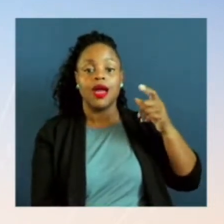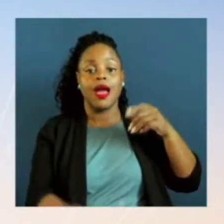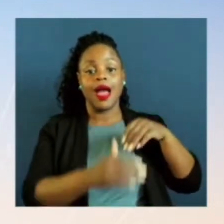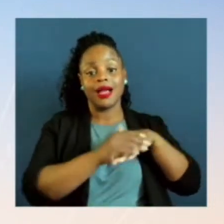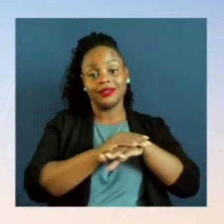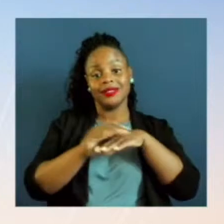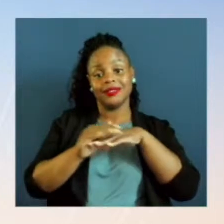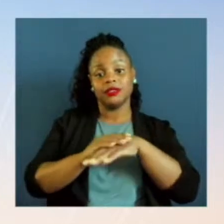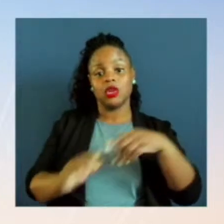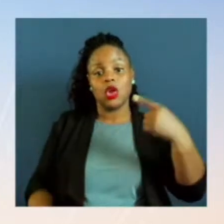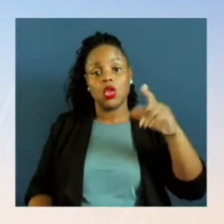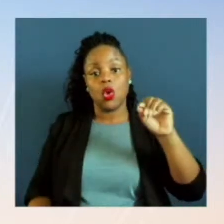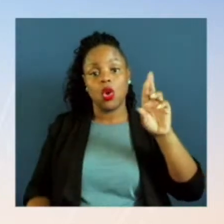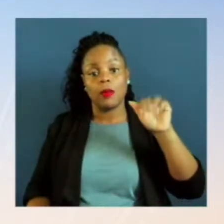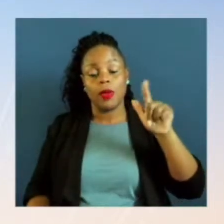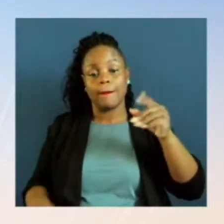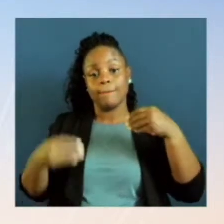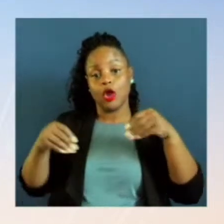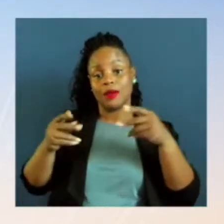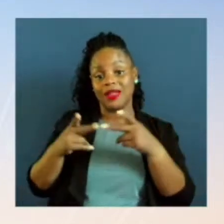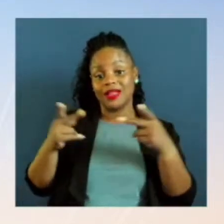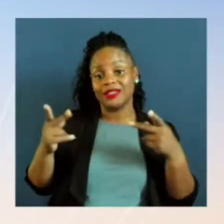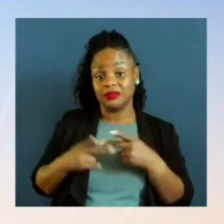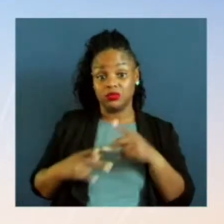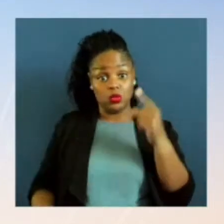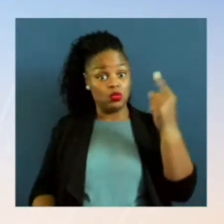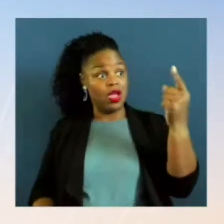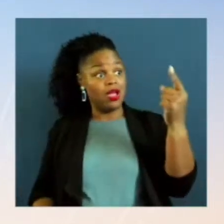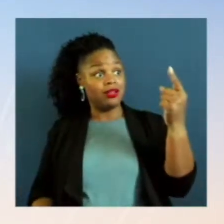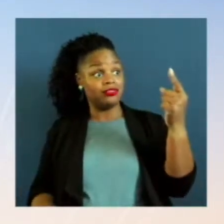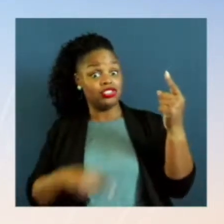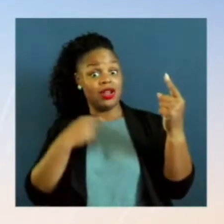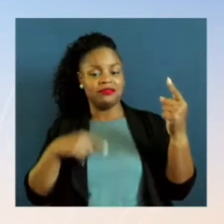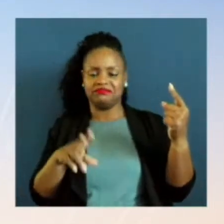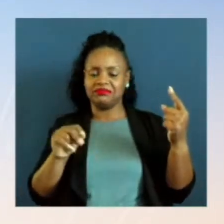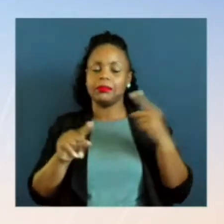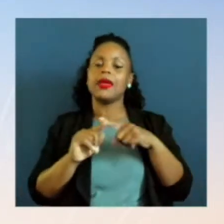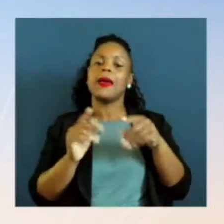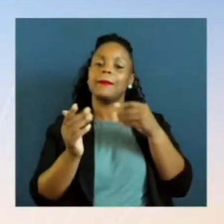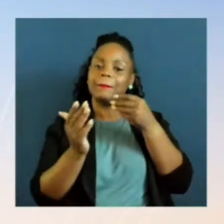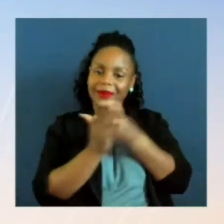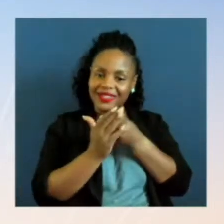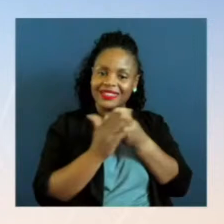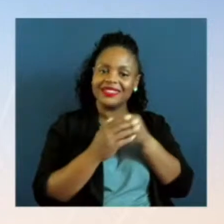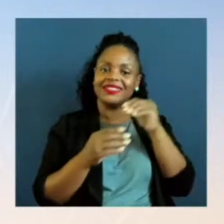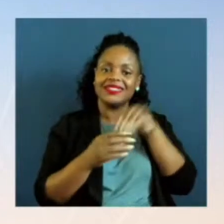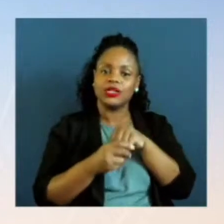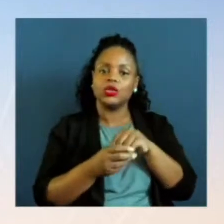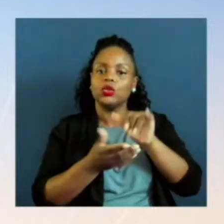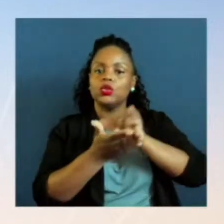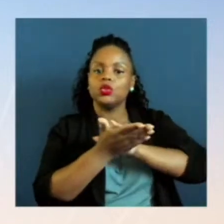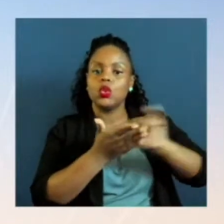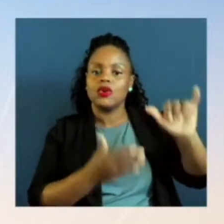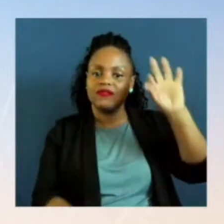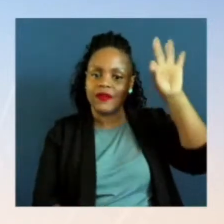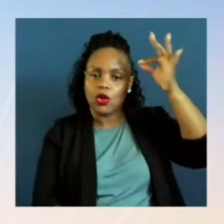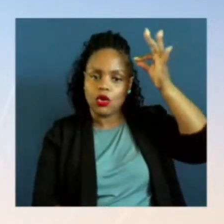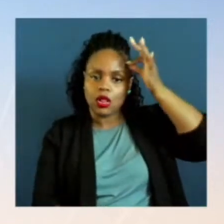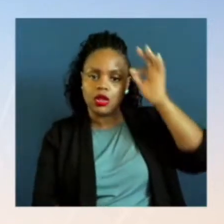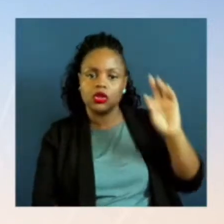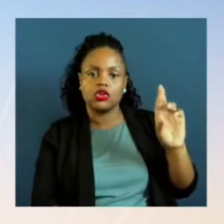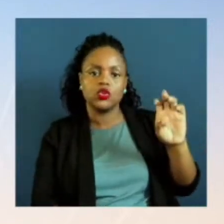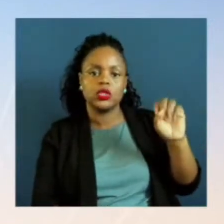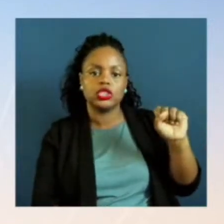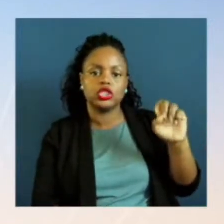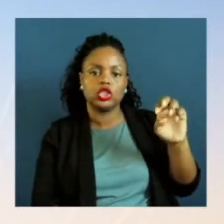It is a range of money that is in the New York Federal Reserve was the Afghan government's